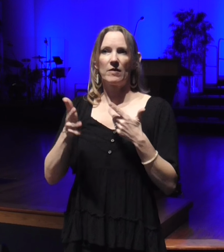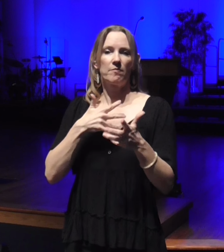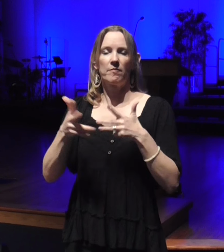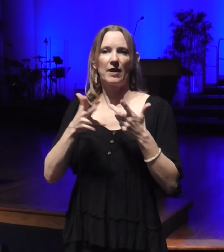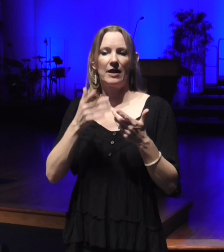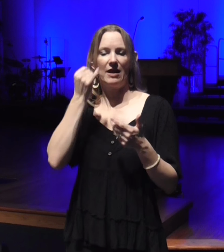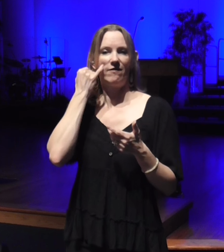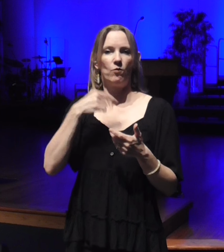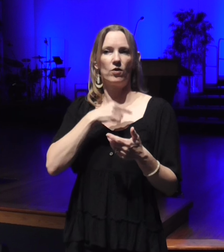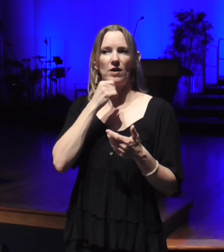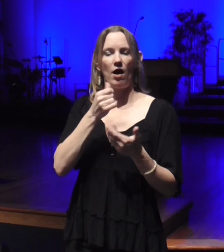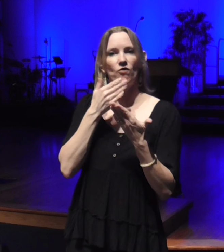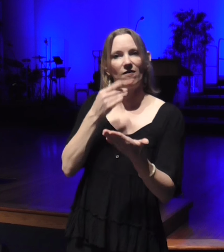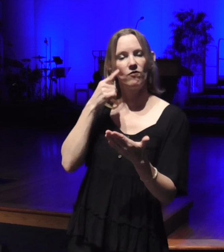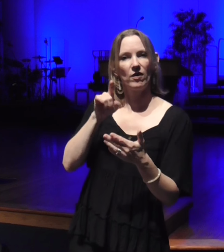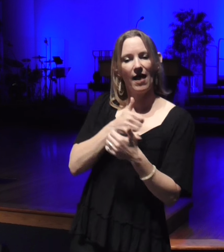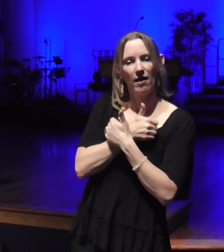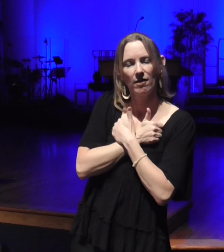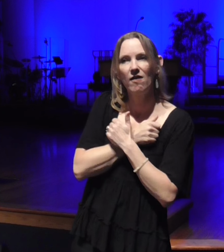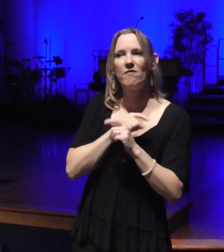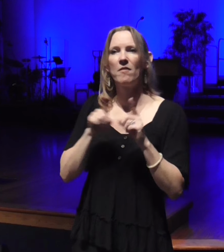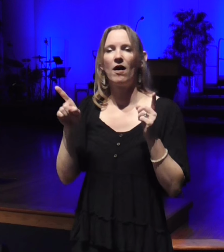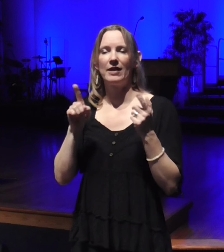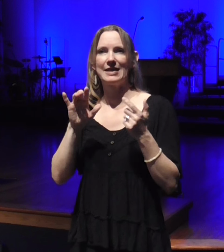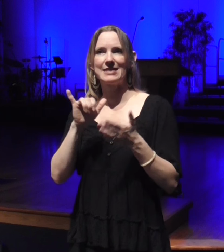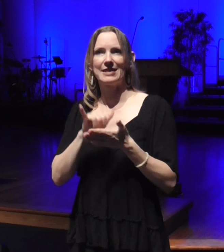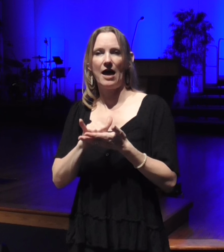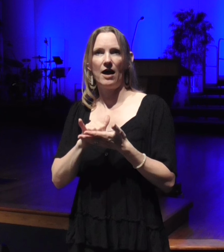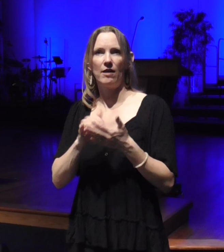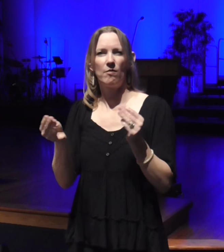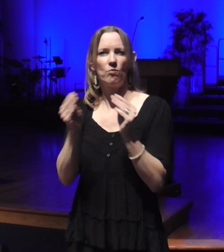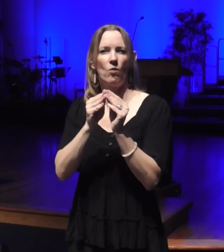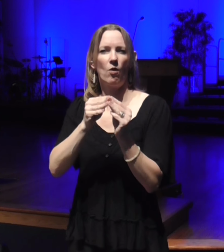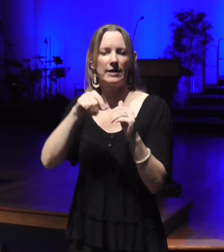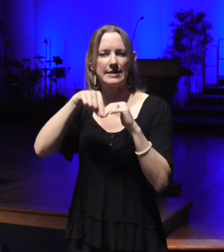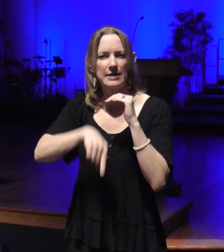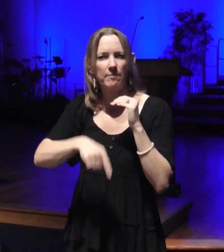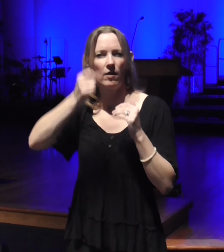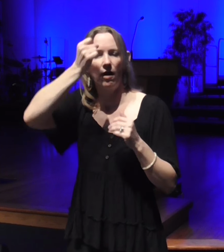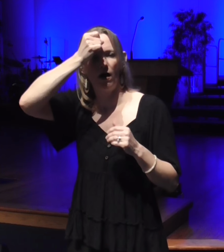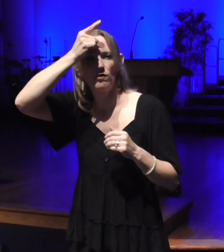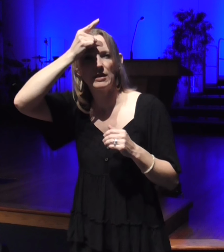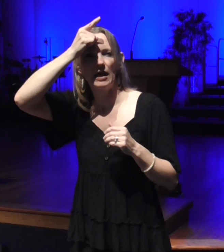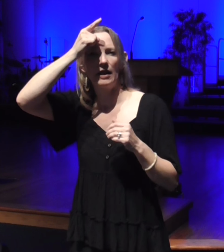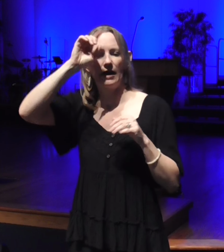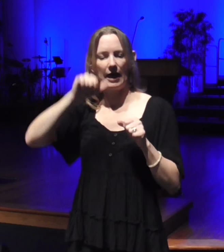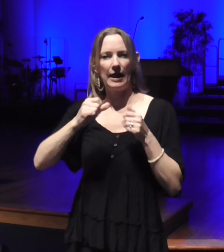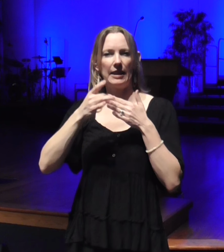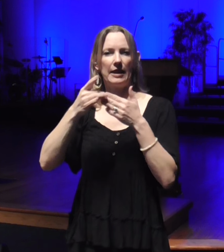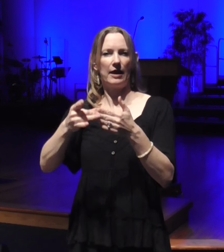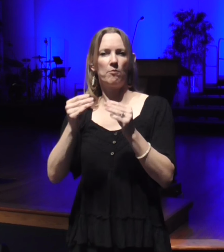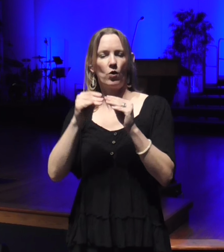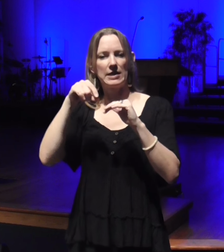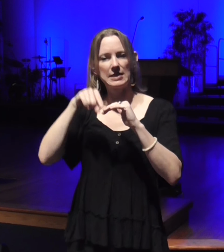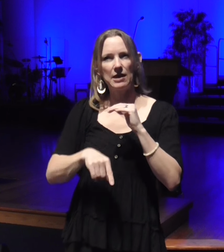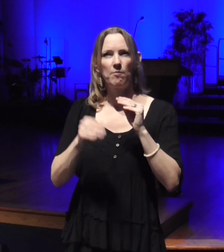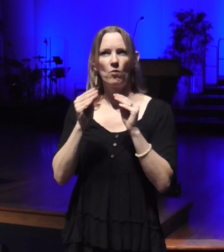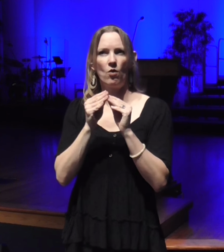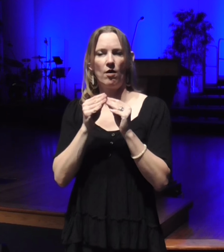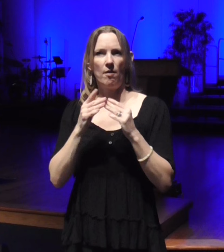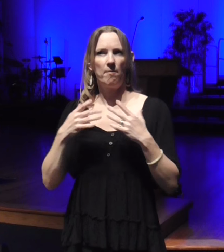part of it. It's the bringing forth of greater understandings that can actually lead to a deeper and more profound way